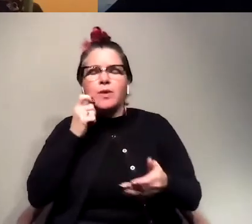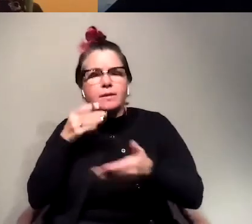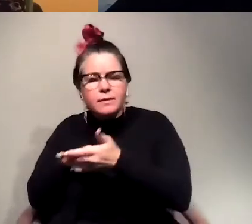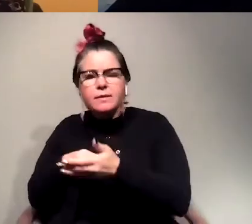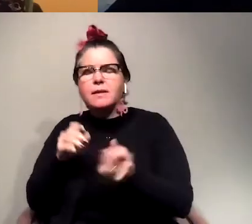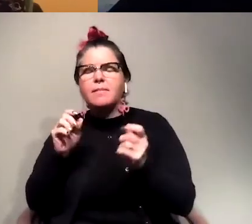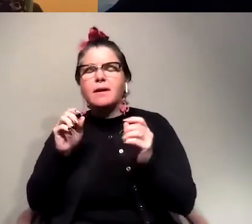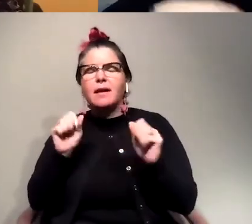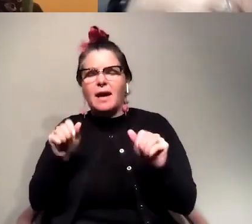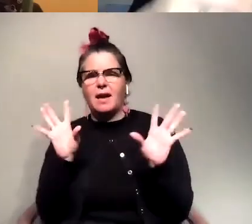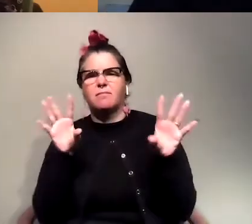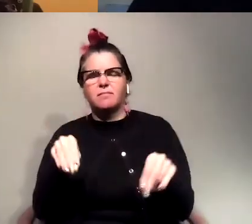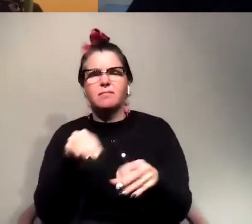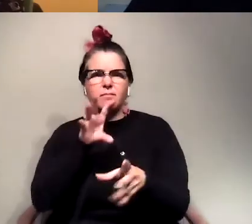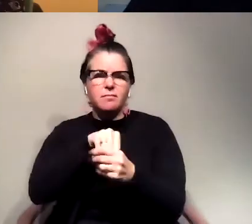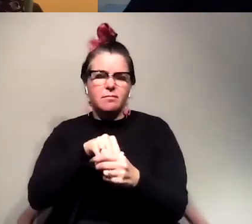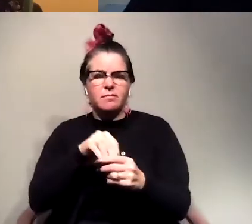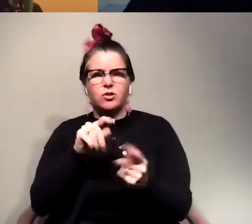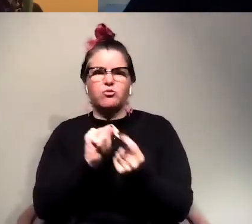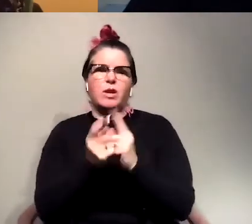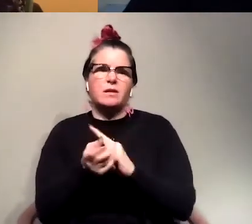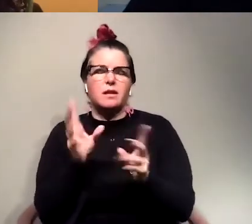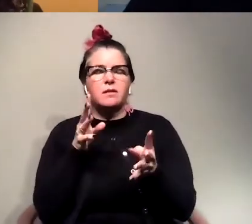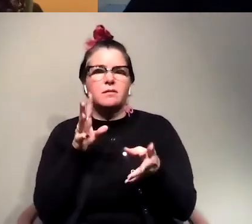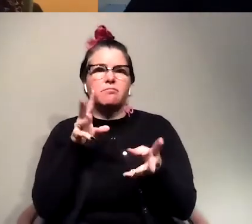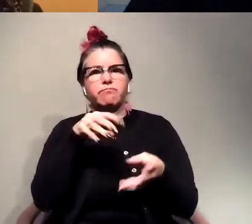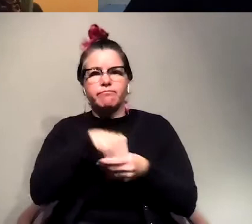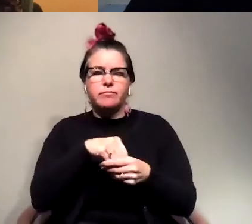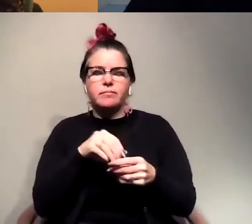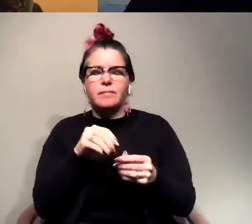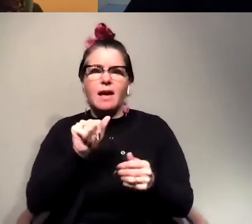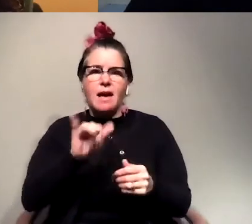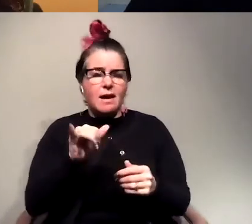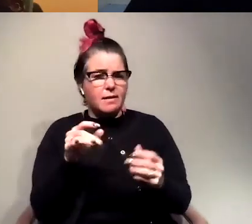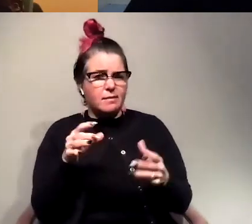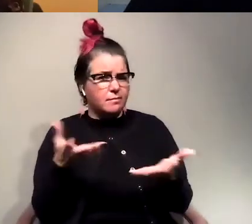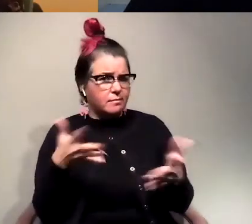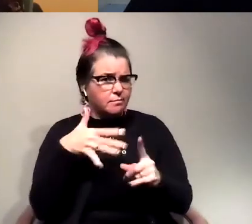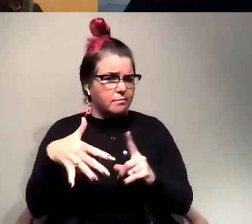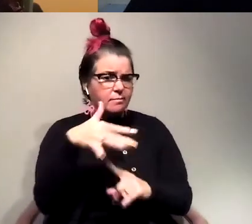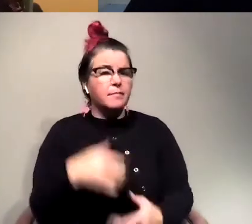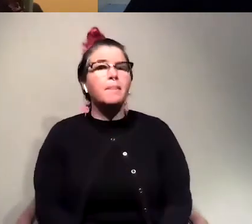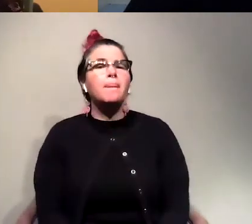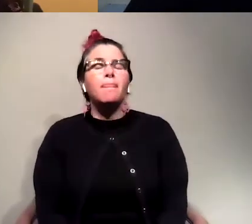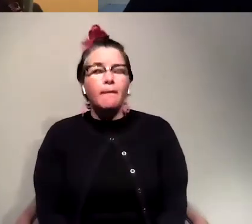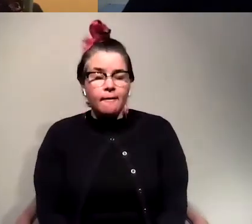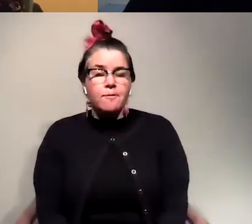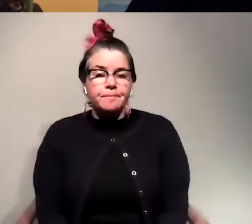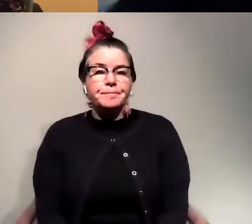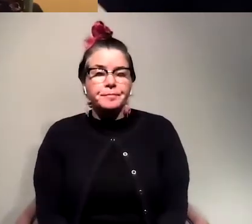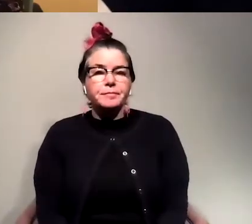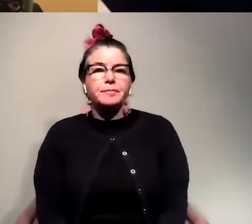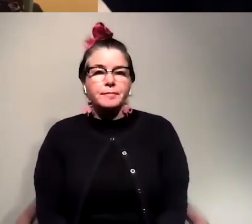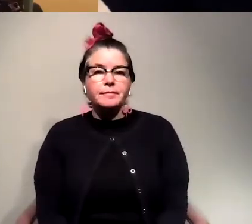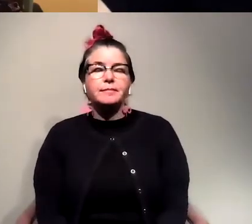translated into AI contexts? Sure. So this comes from the fact that